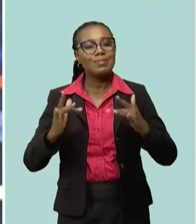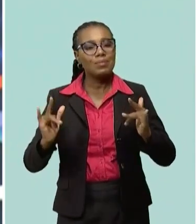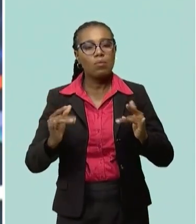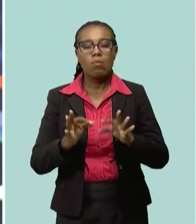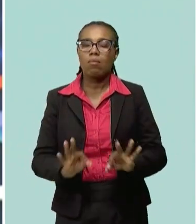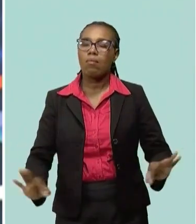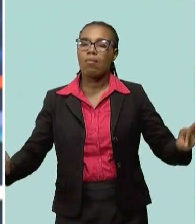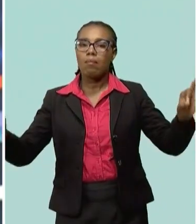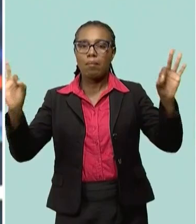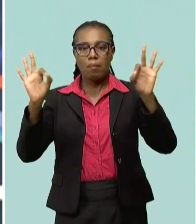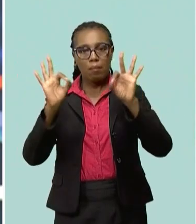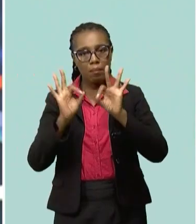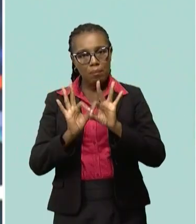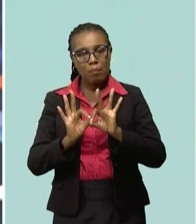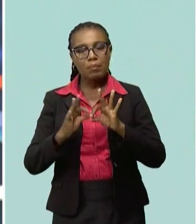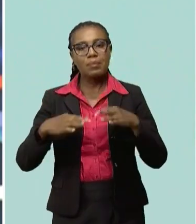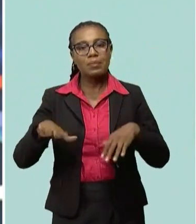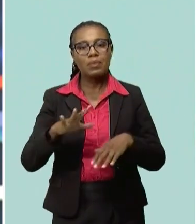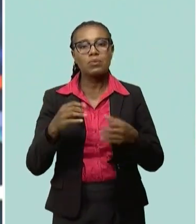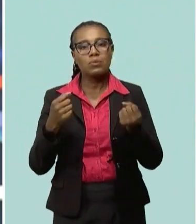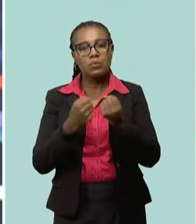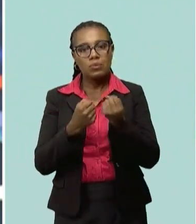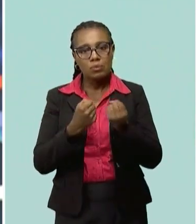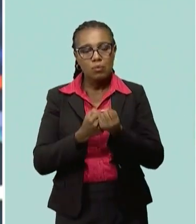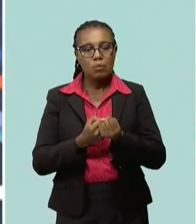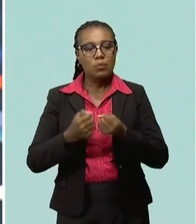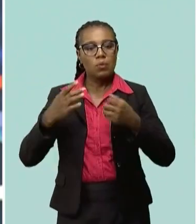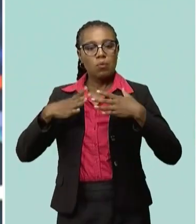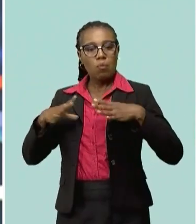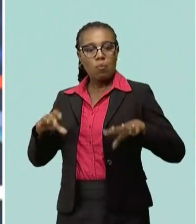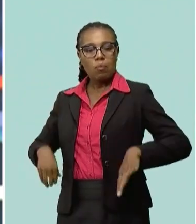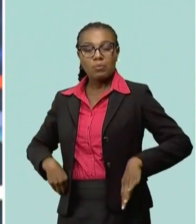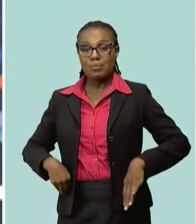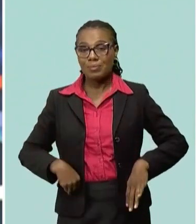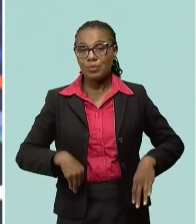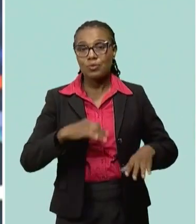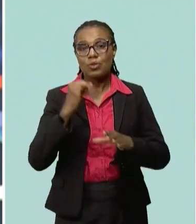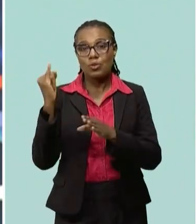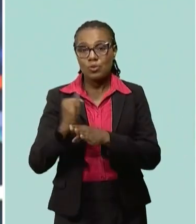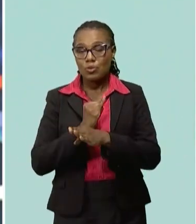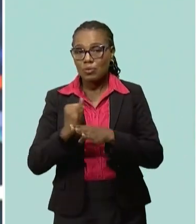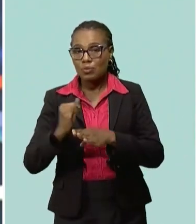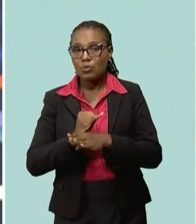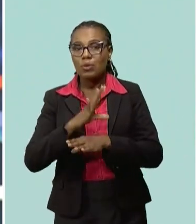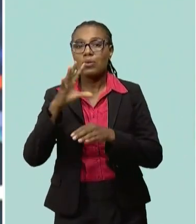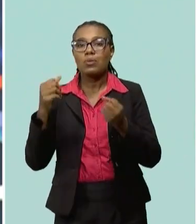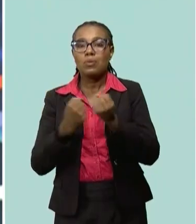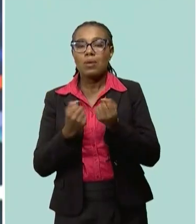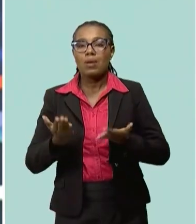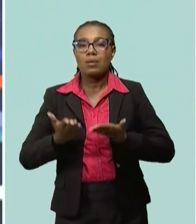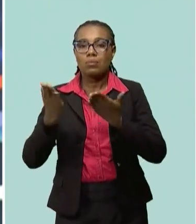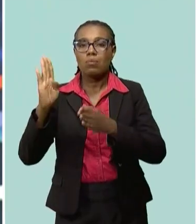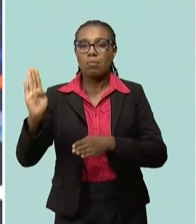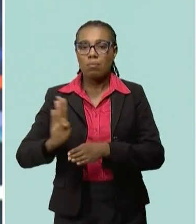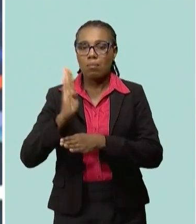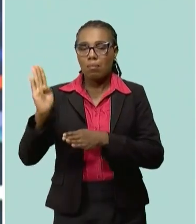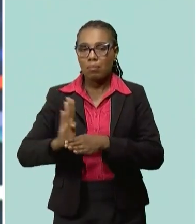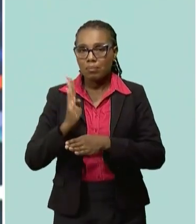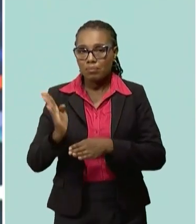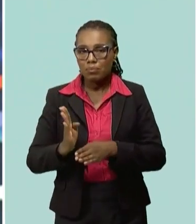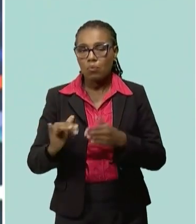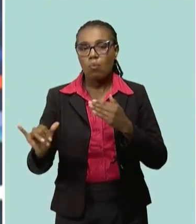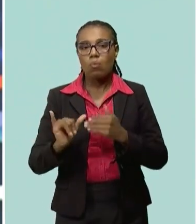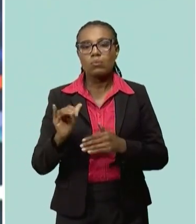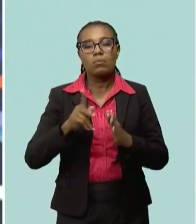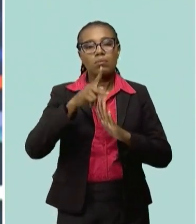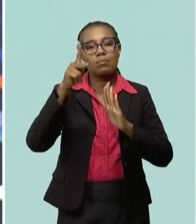local fashion industry in association with Export Barbados. In addition, she says they are also looking to roll out a full